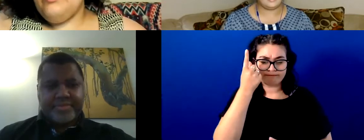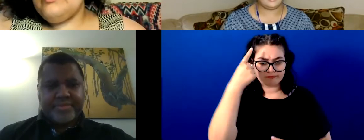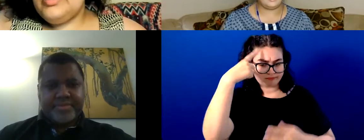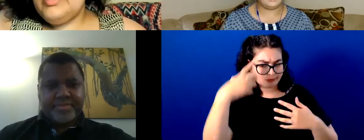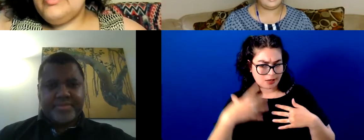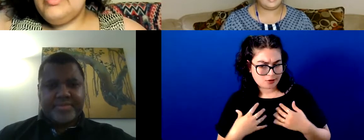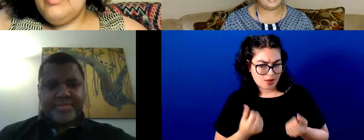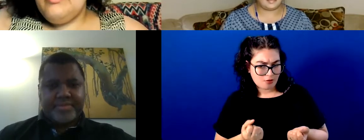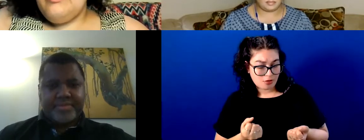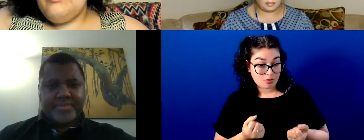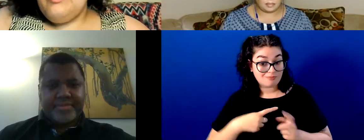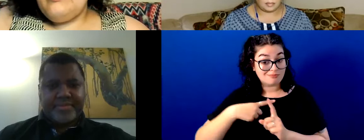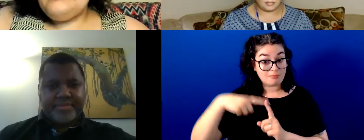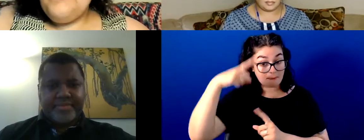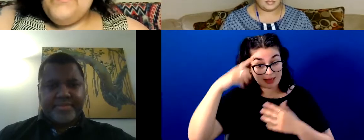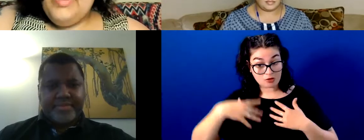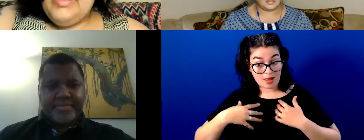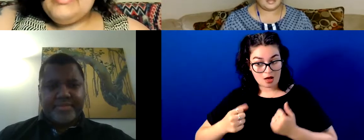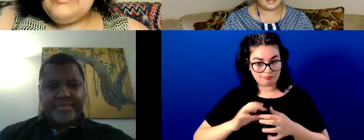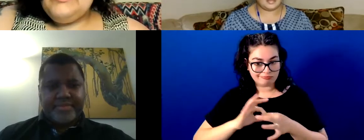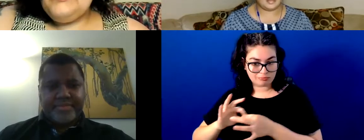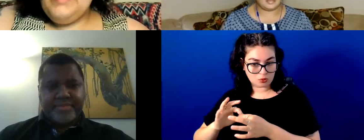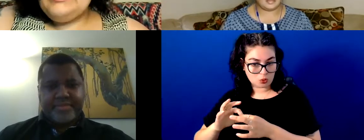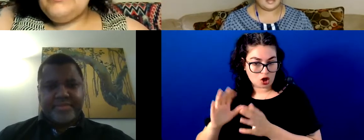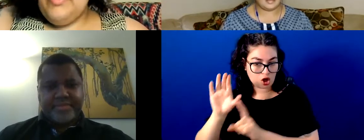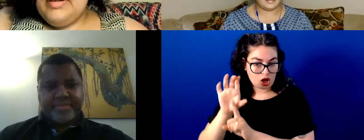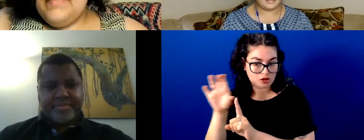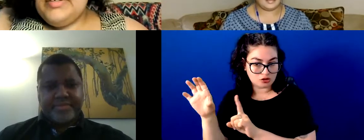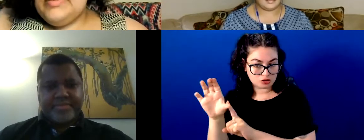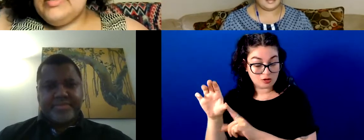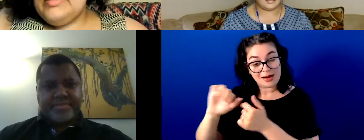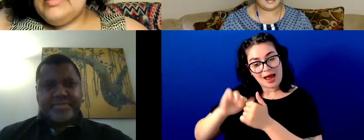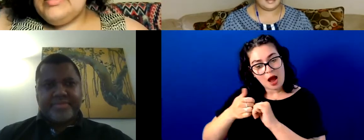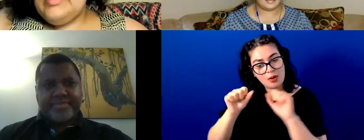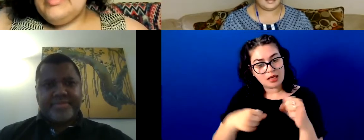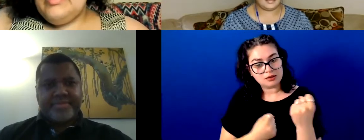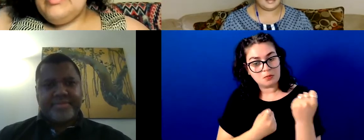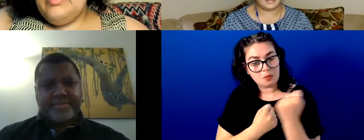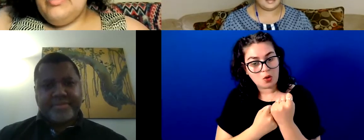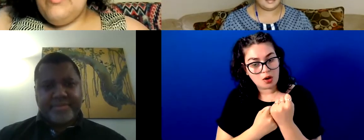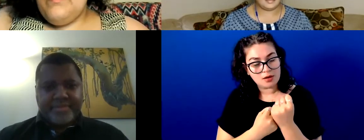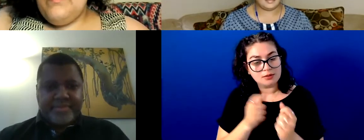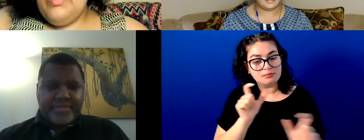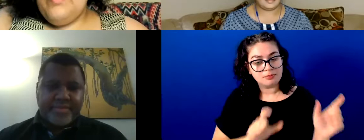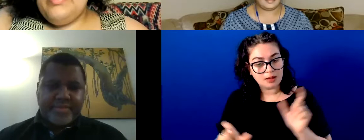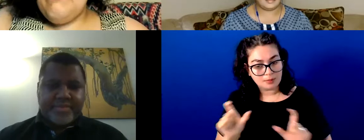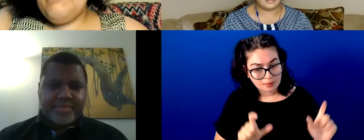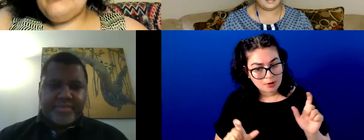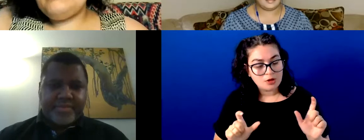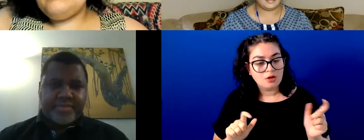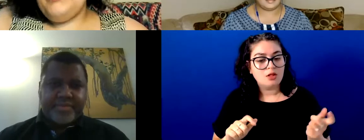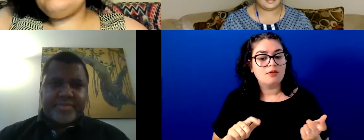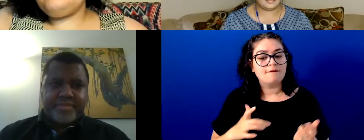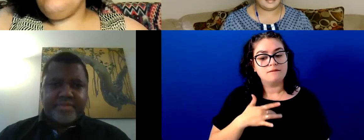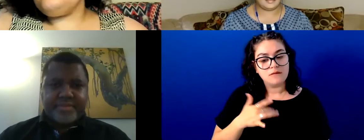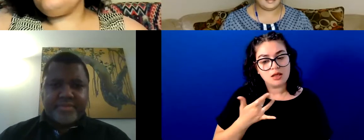and culture, and different ways to best support individuals in a way that feels